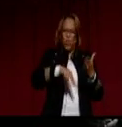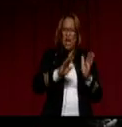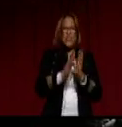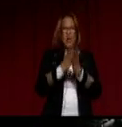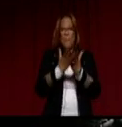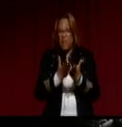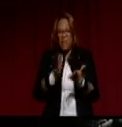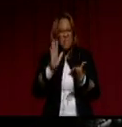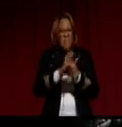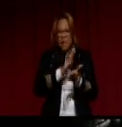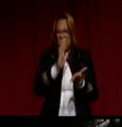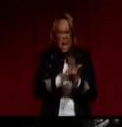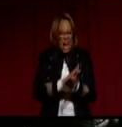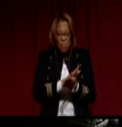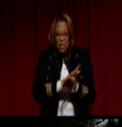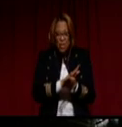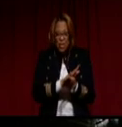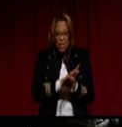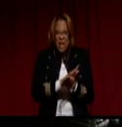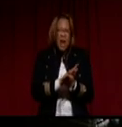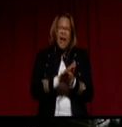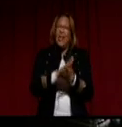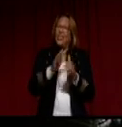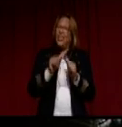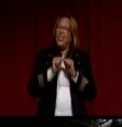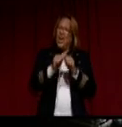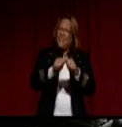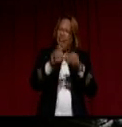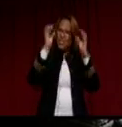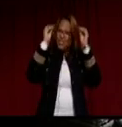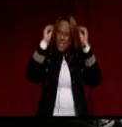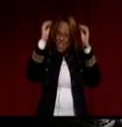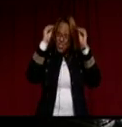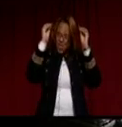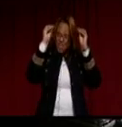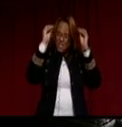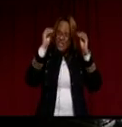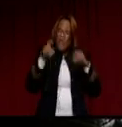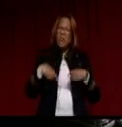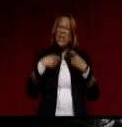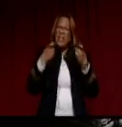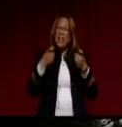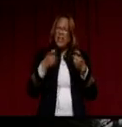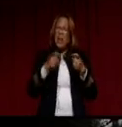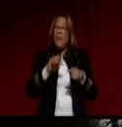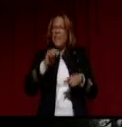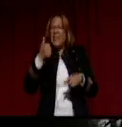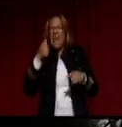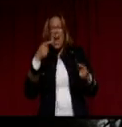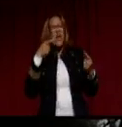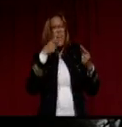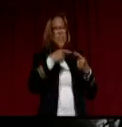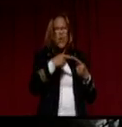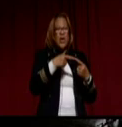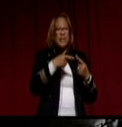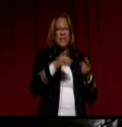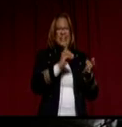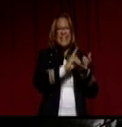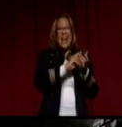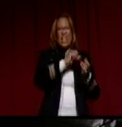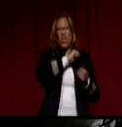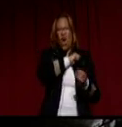paper. They don't read, they're not following any instruction that we can give them. Mm-hmm. But the other point that I did want to make that Dr.